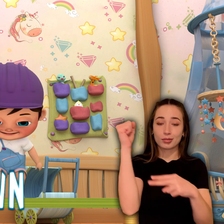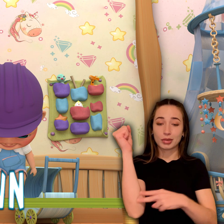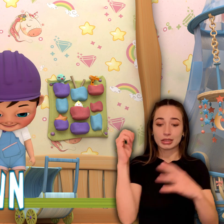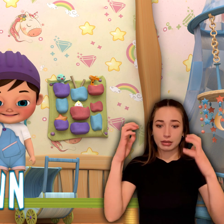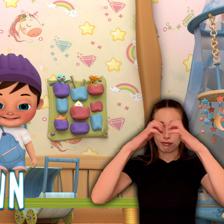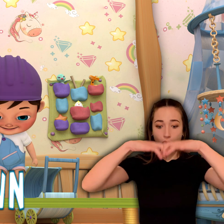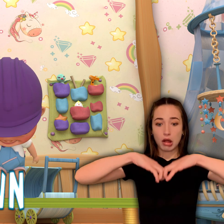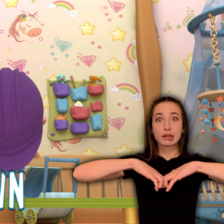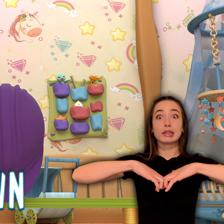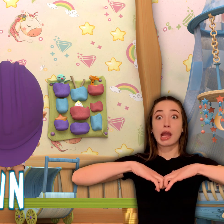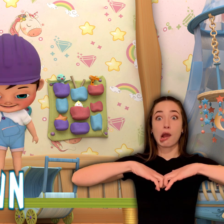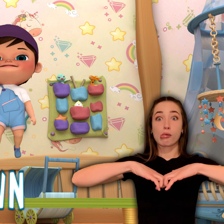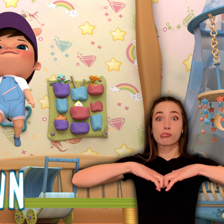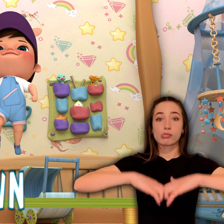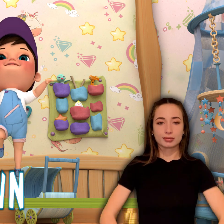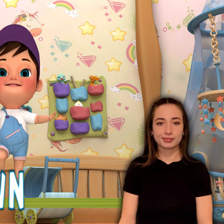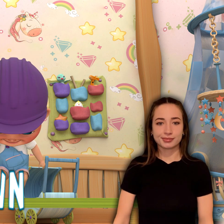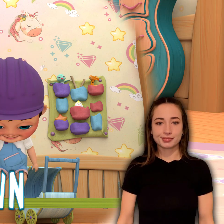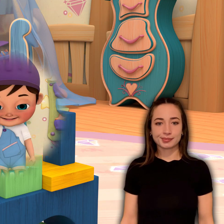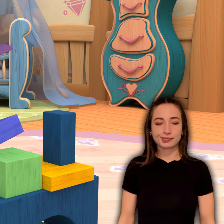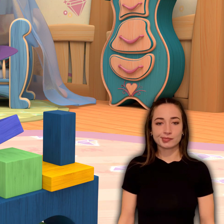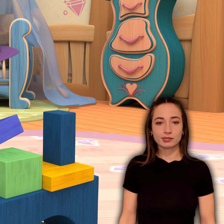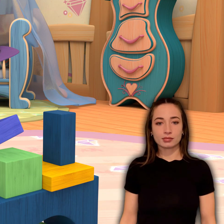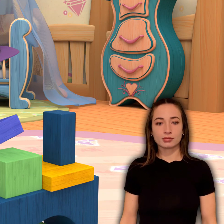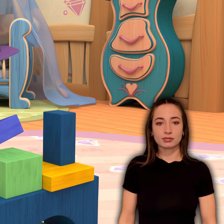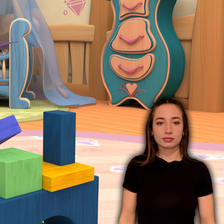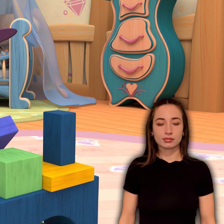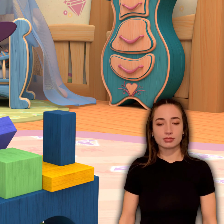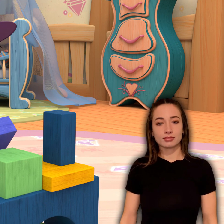London Bridge is Falling Down